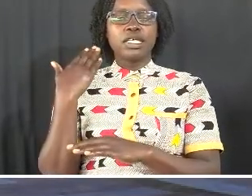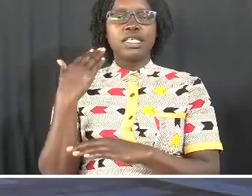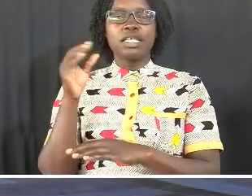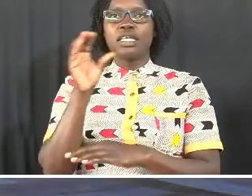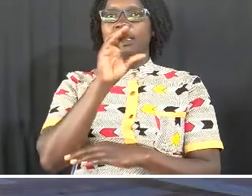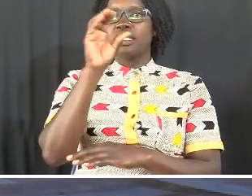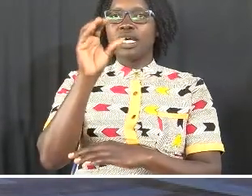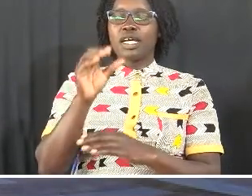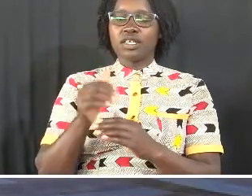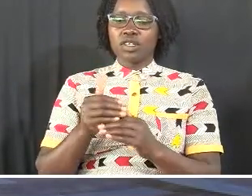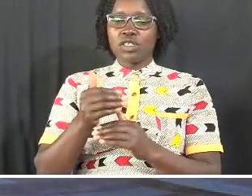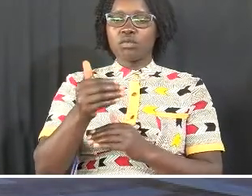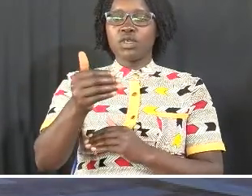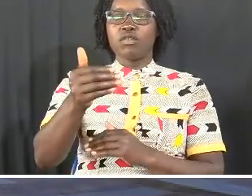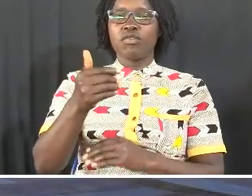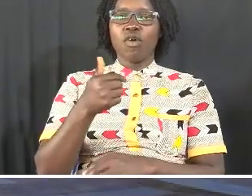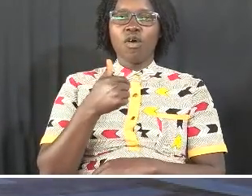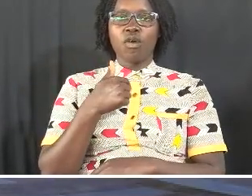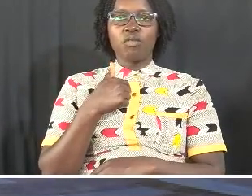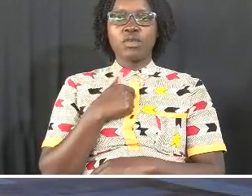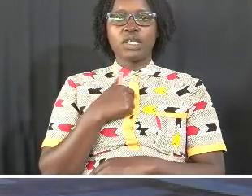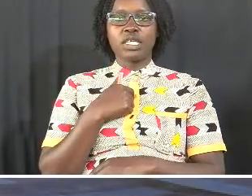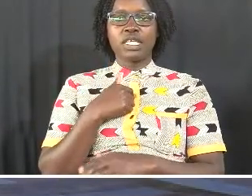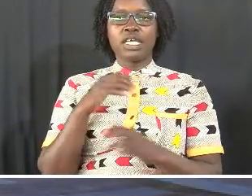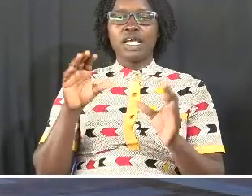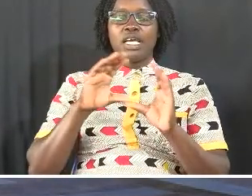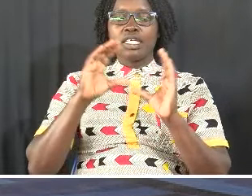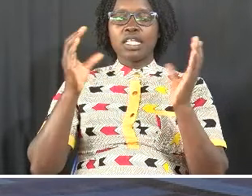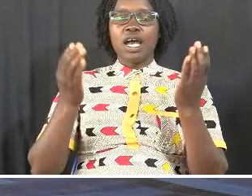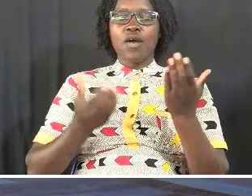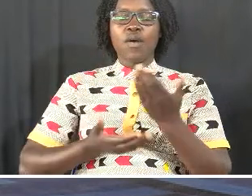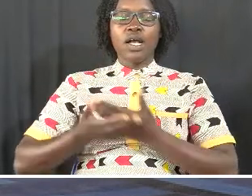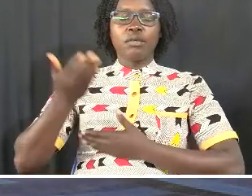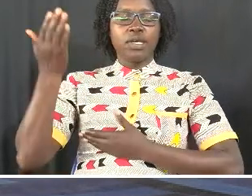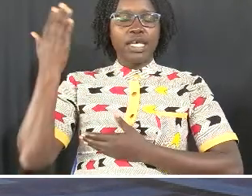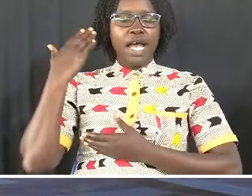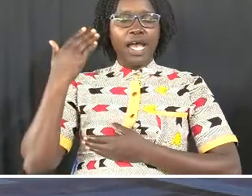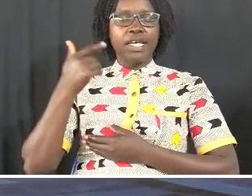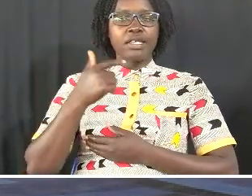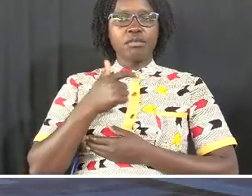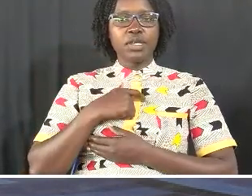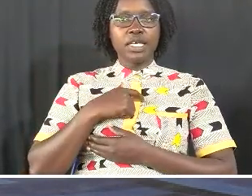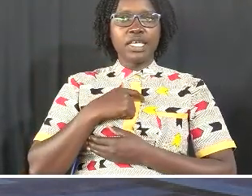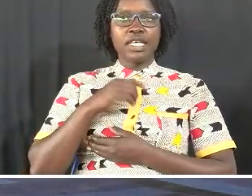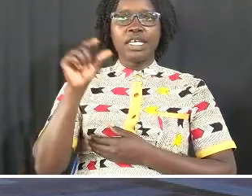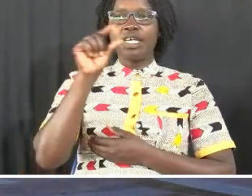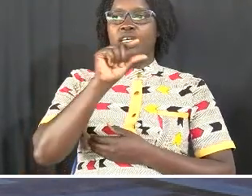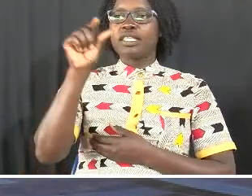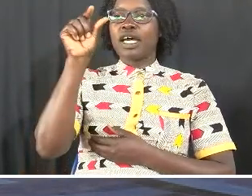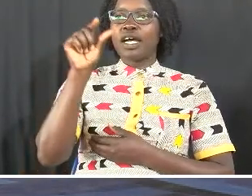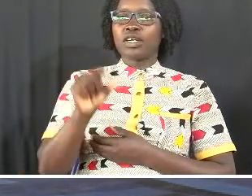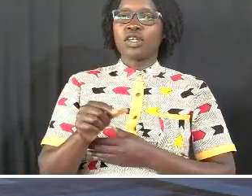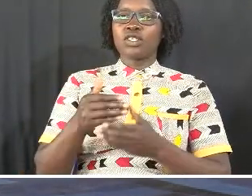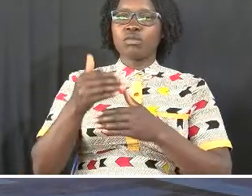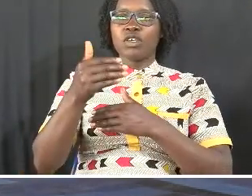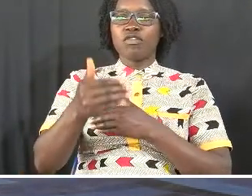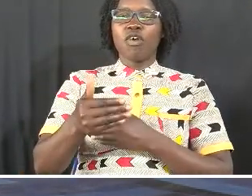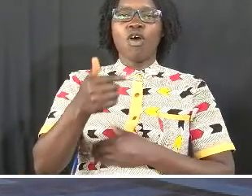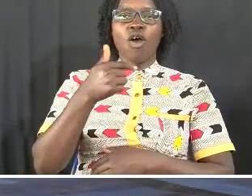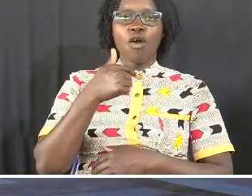me, the cross before me. The world behind me, the